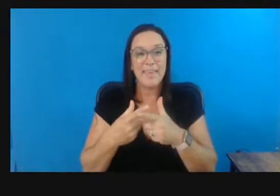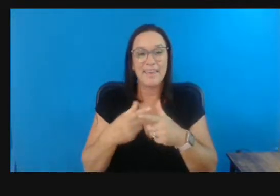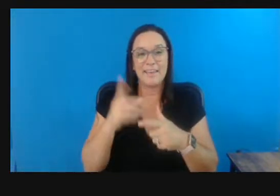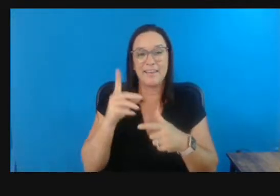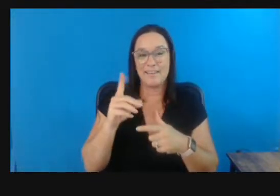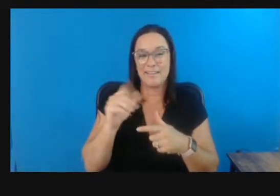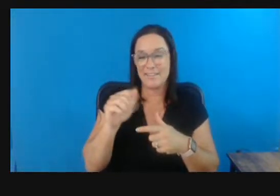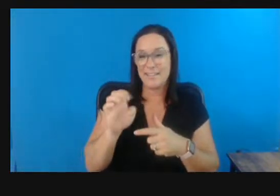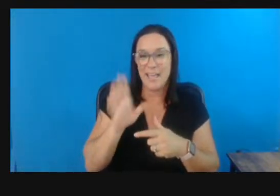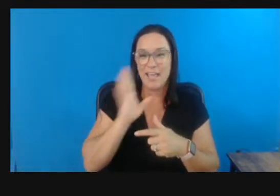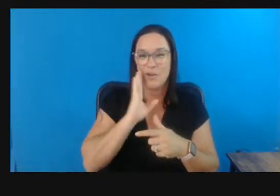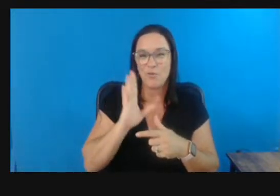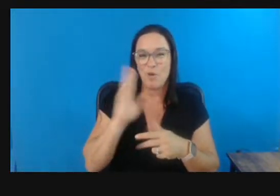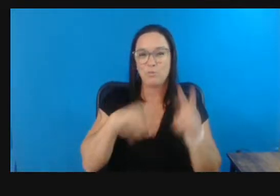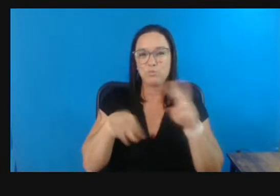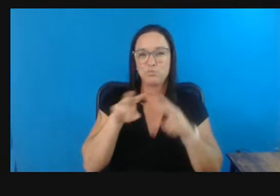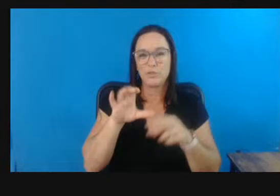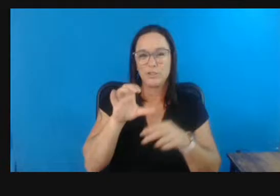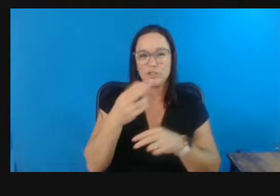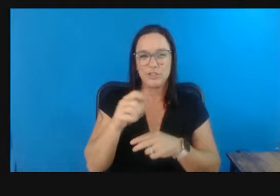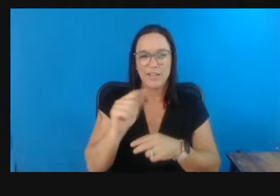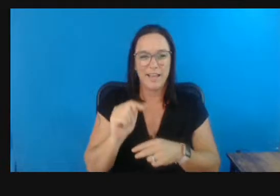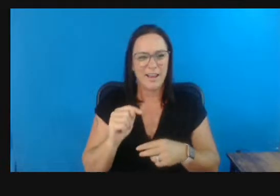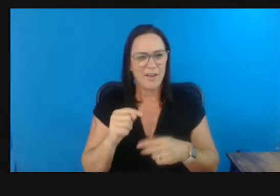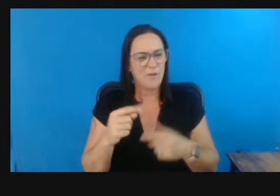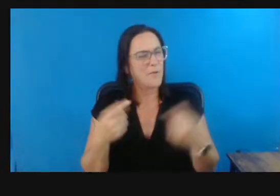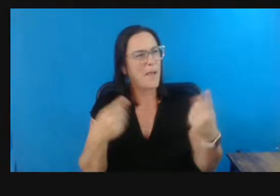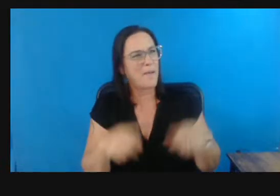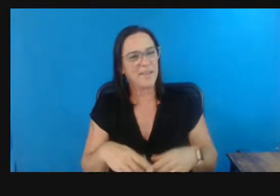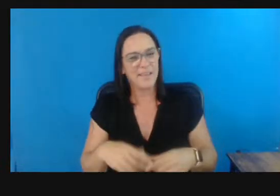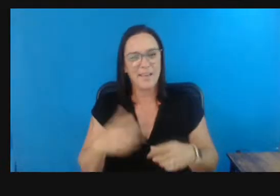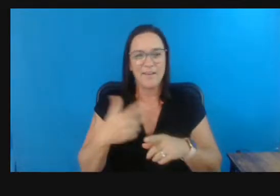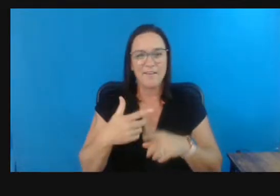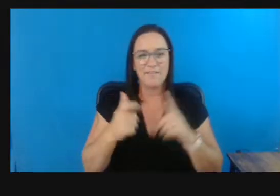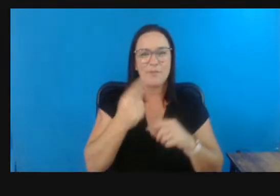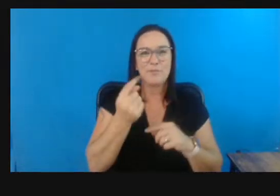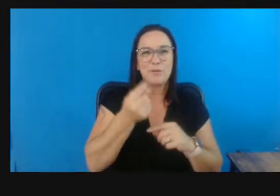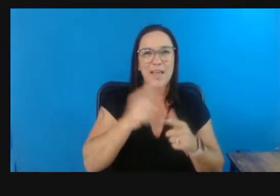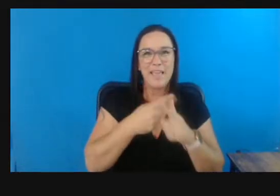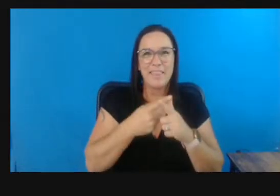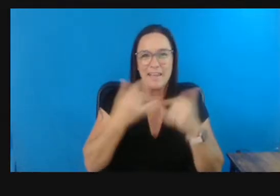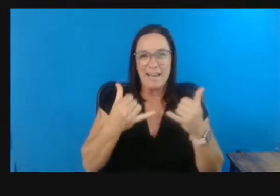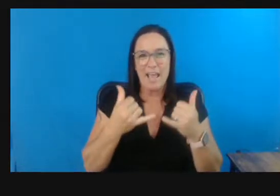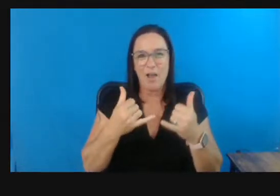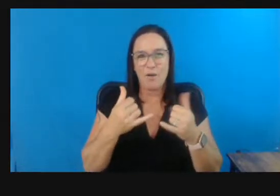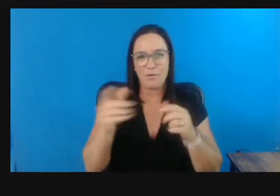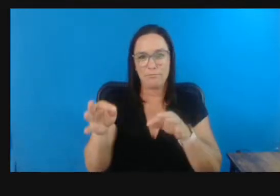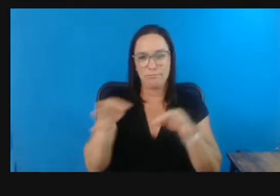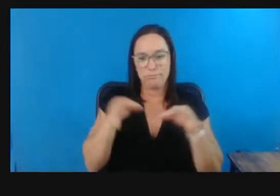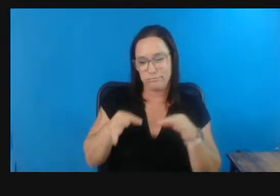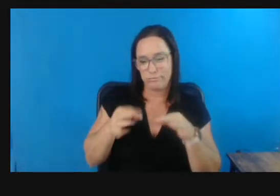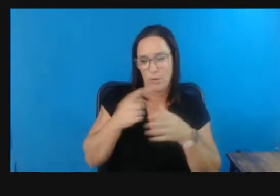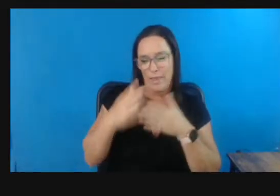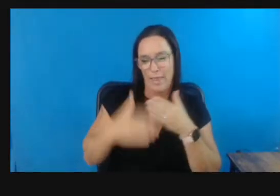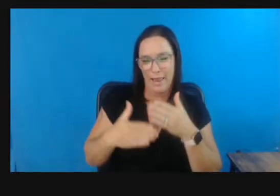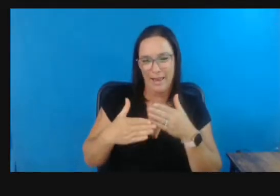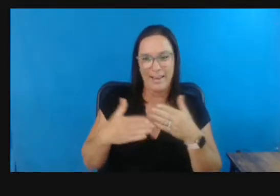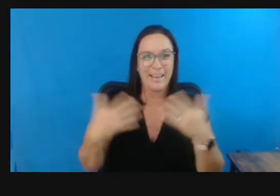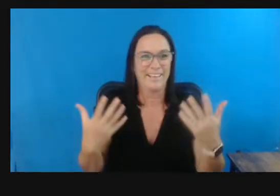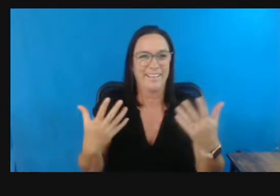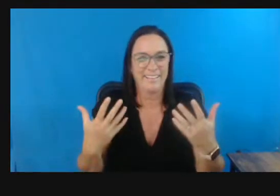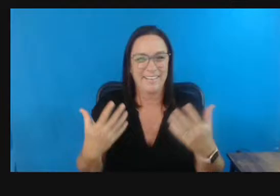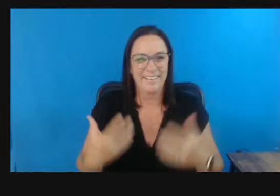up there. That's about the only way is to take it from Tuesday and make it on the weekend somehow. And boom, right, it's more